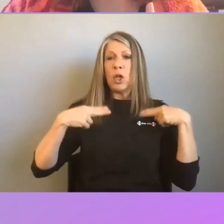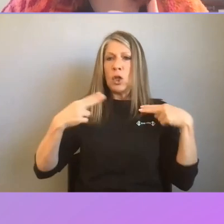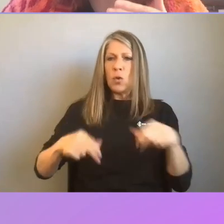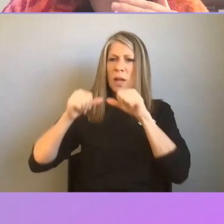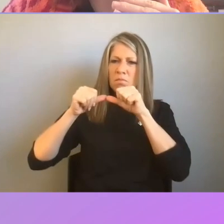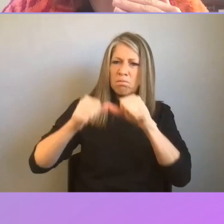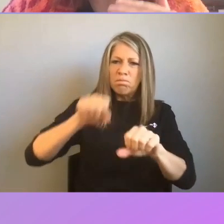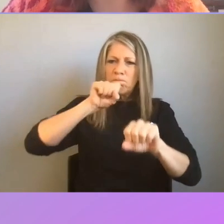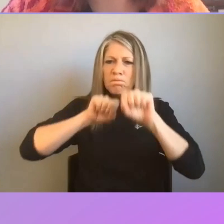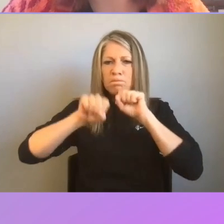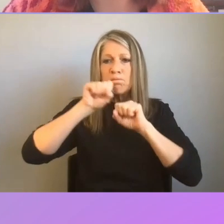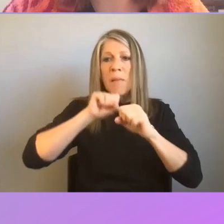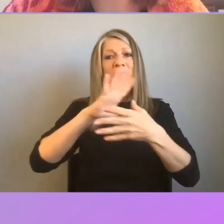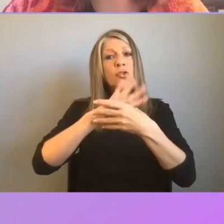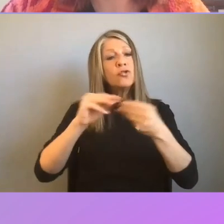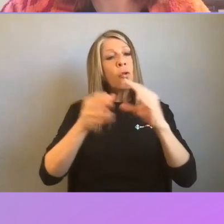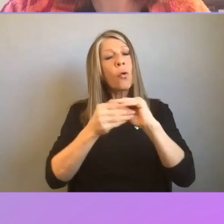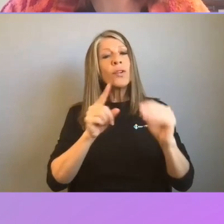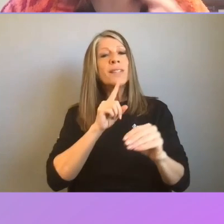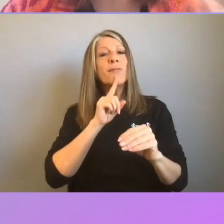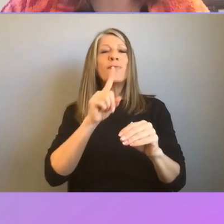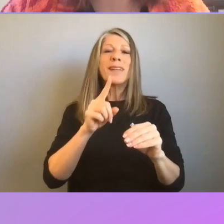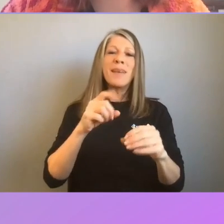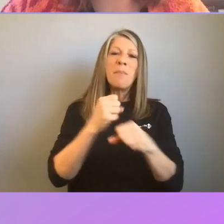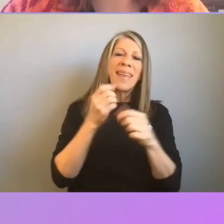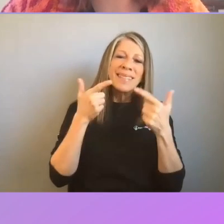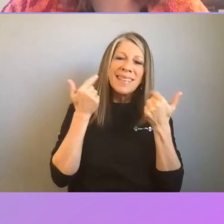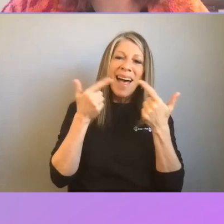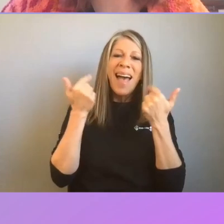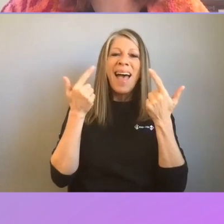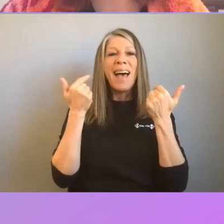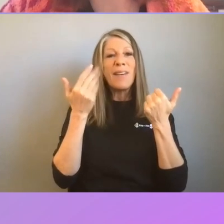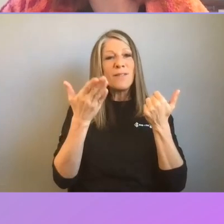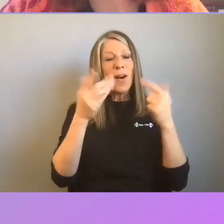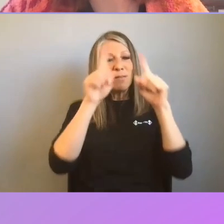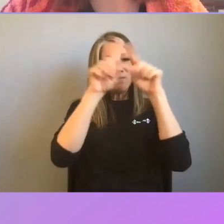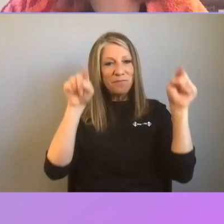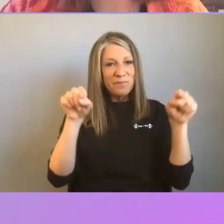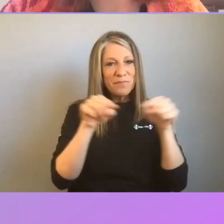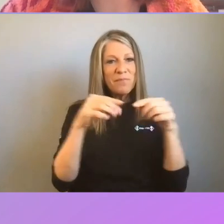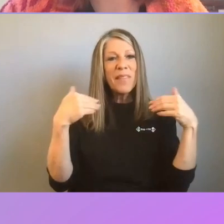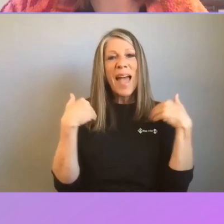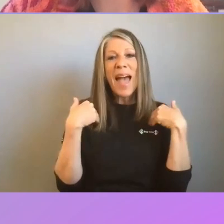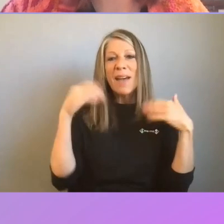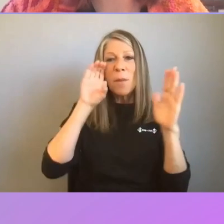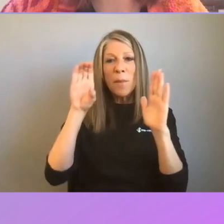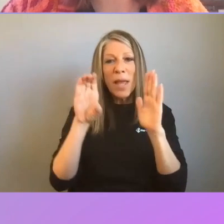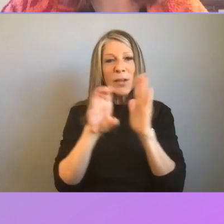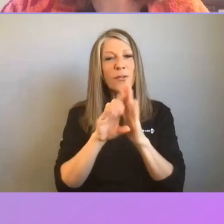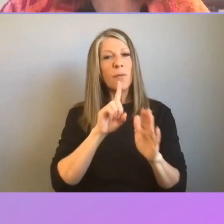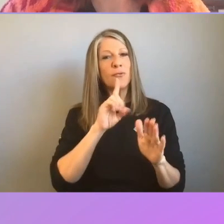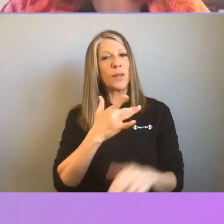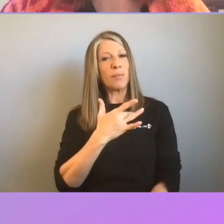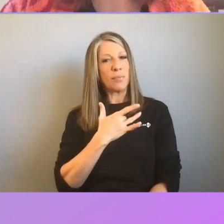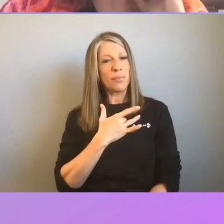and stories that really bring us a laugh. There is on the screen, I have a picture of one in particular that was really meaningful to